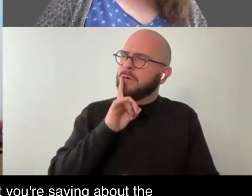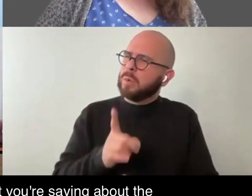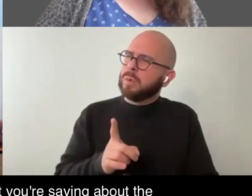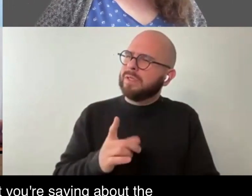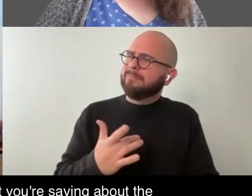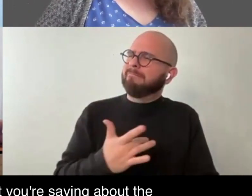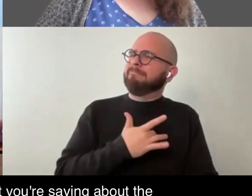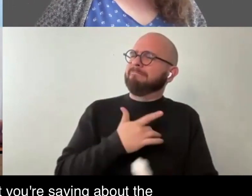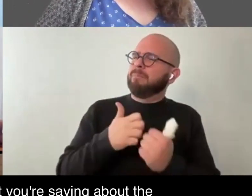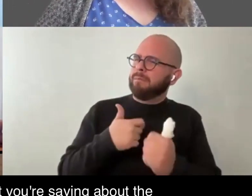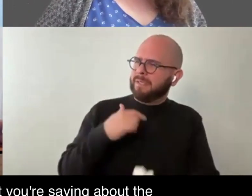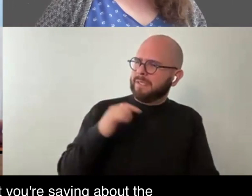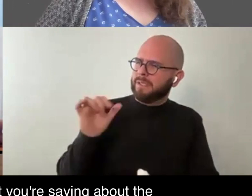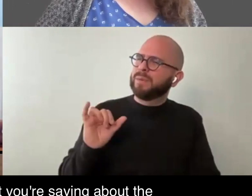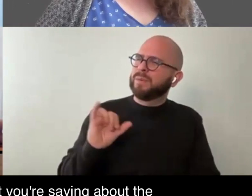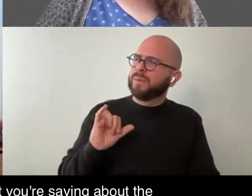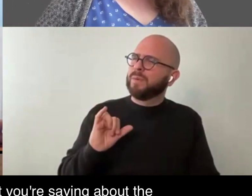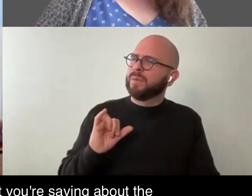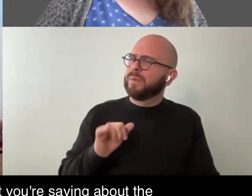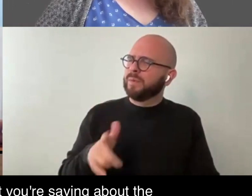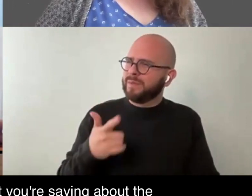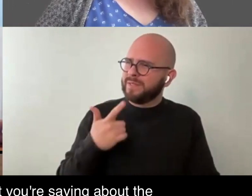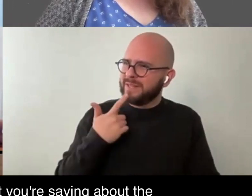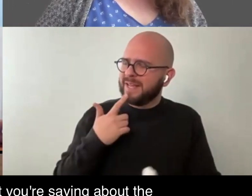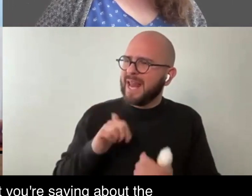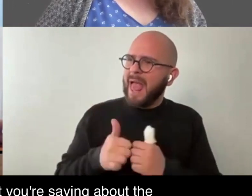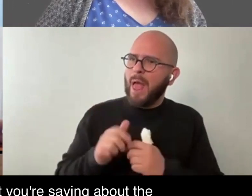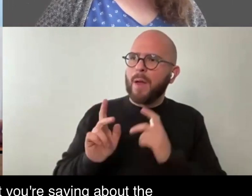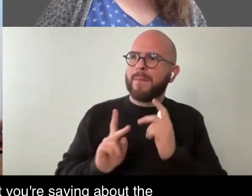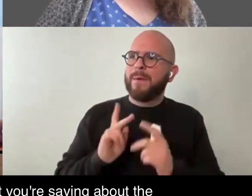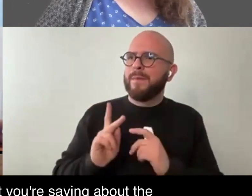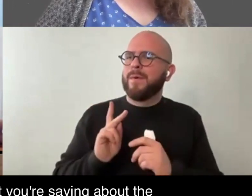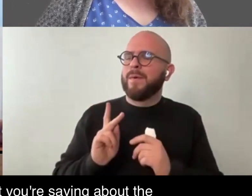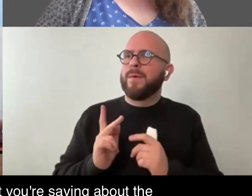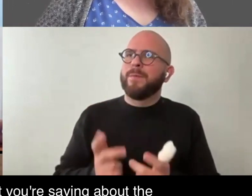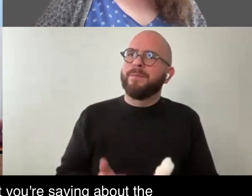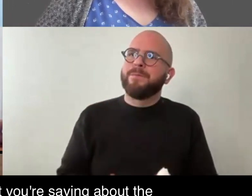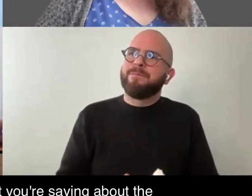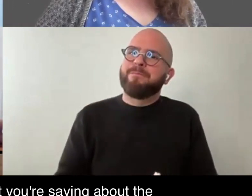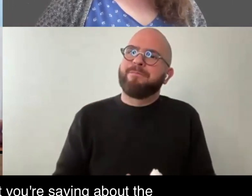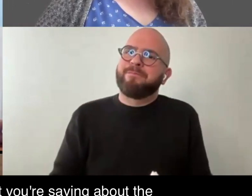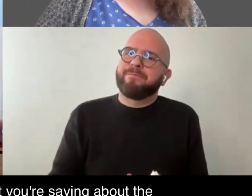resonates with me what you're saying about the way in which